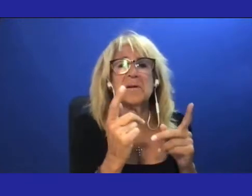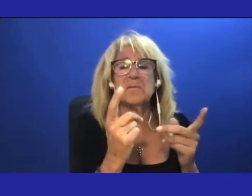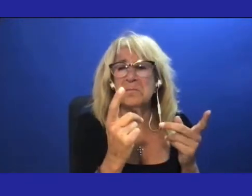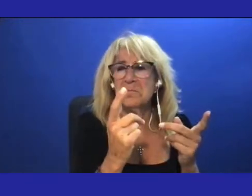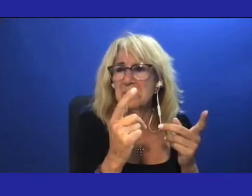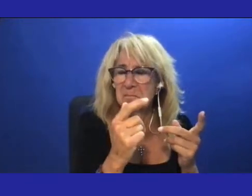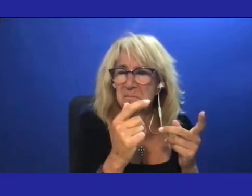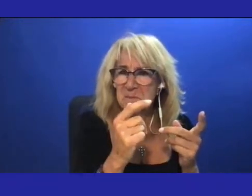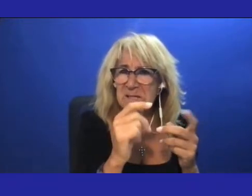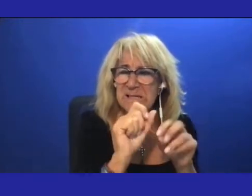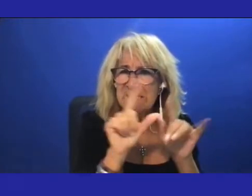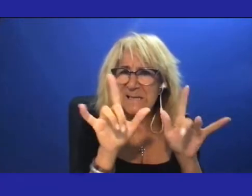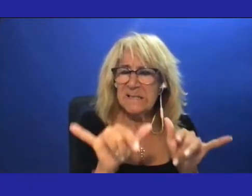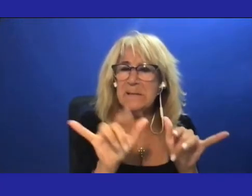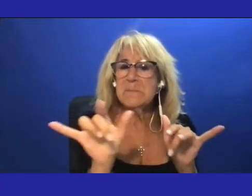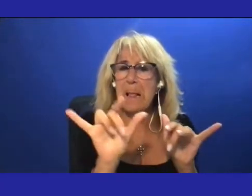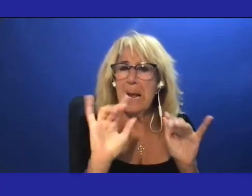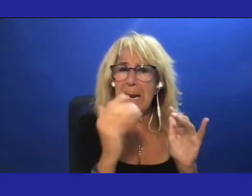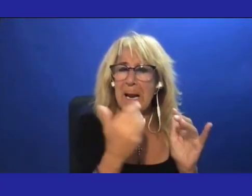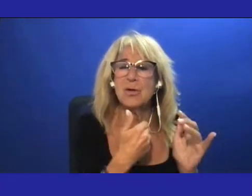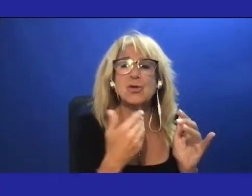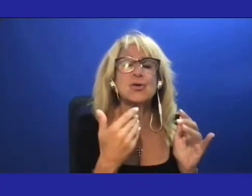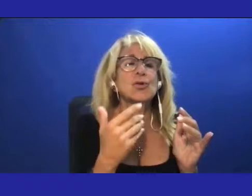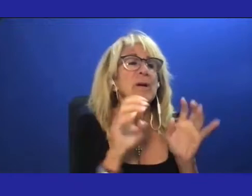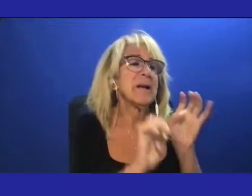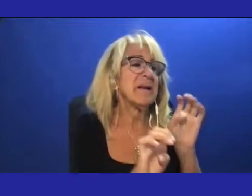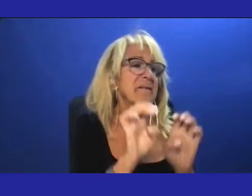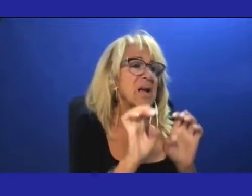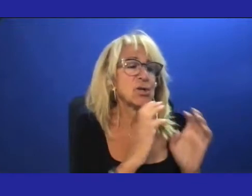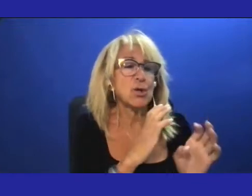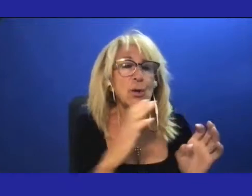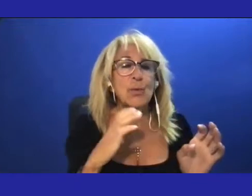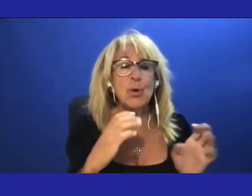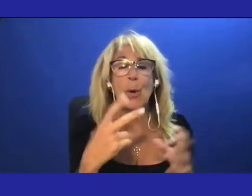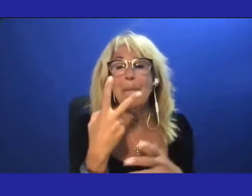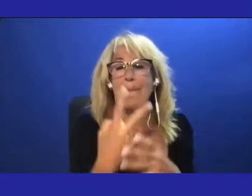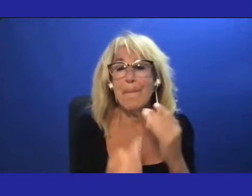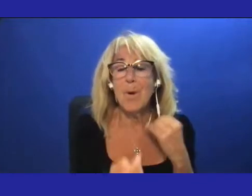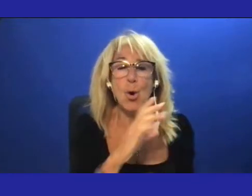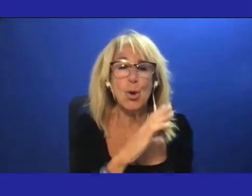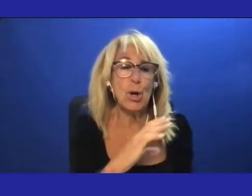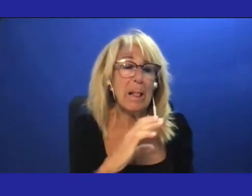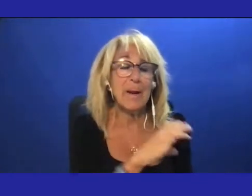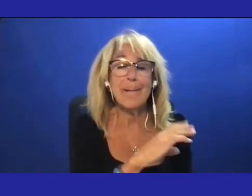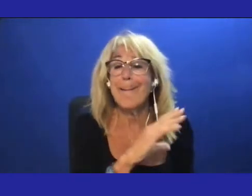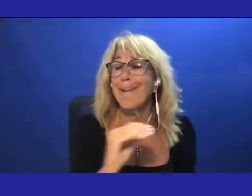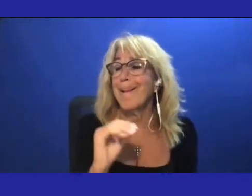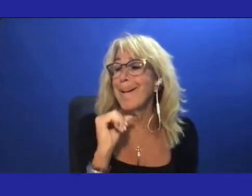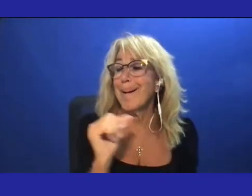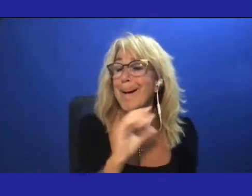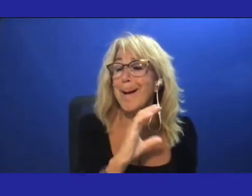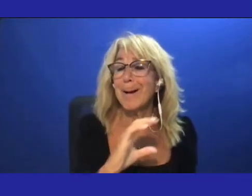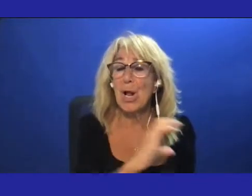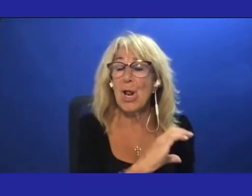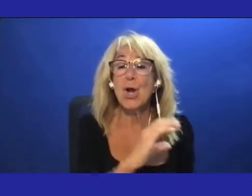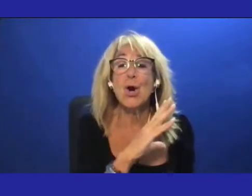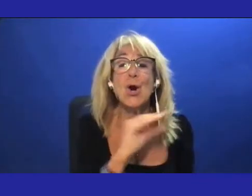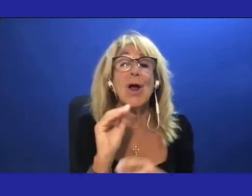Our evaluation committee comprised of both clinical and non-clinical and administrative